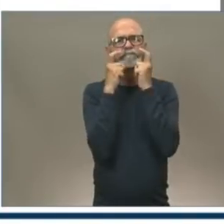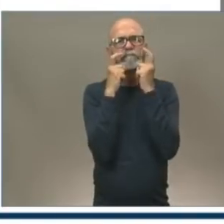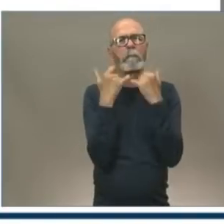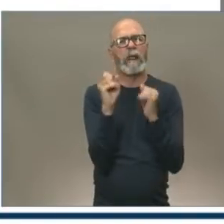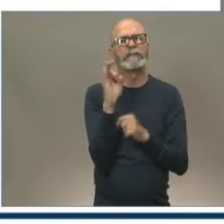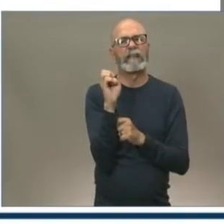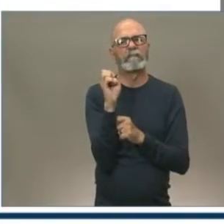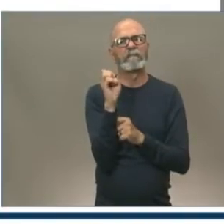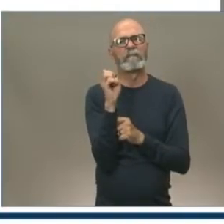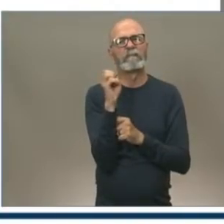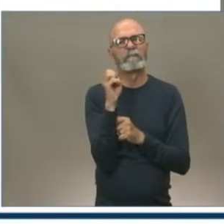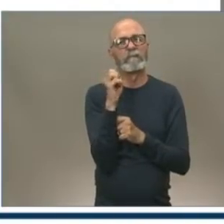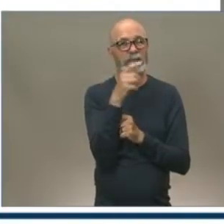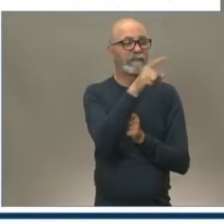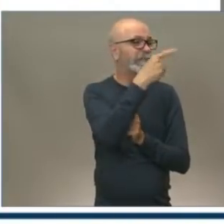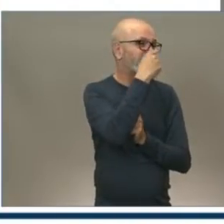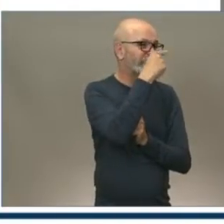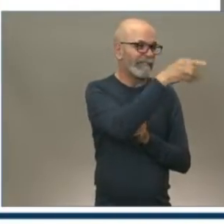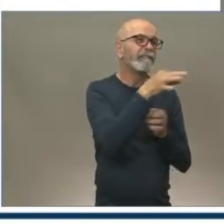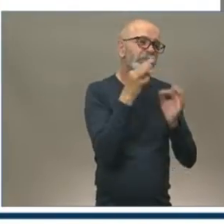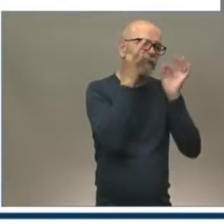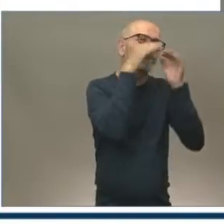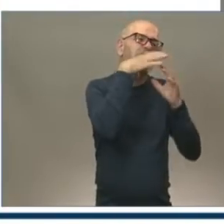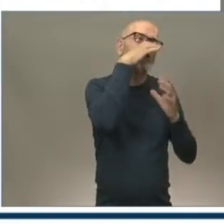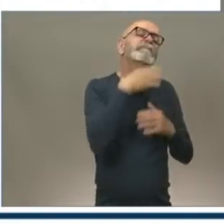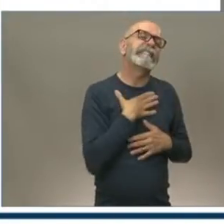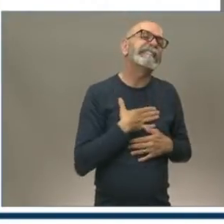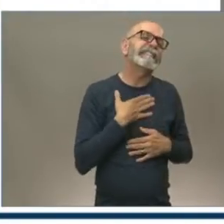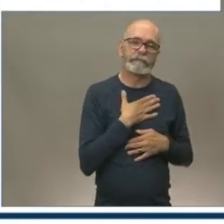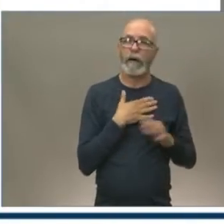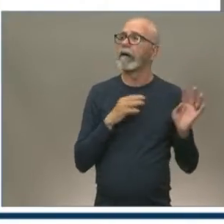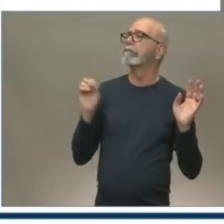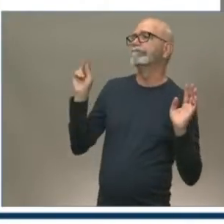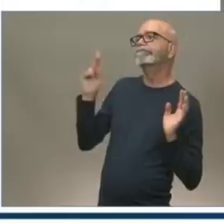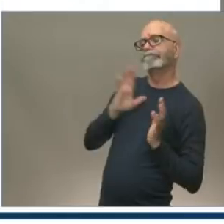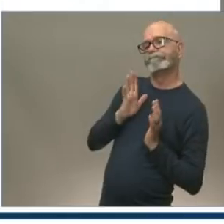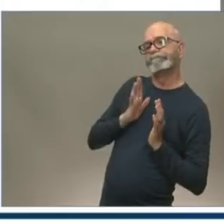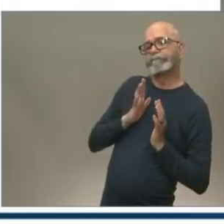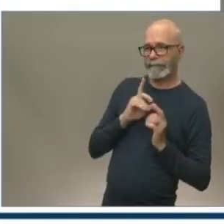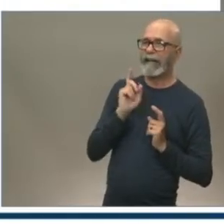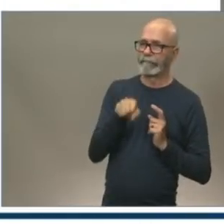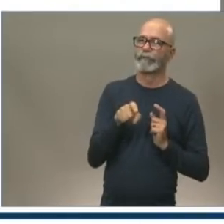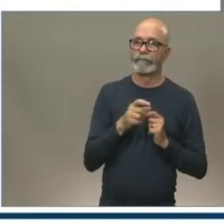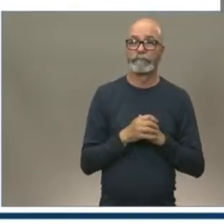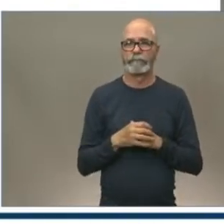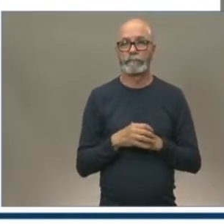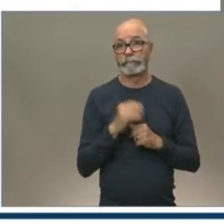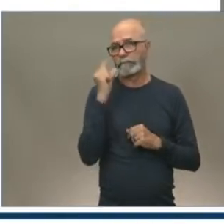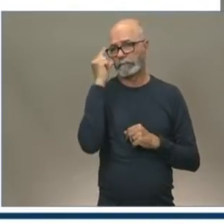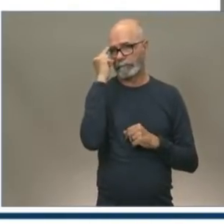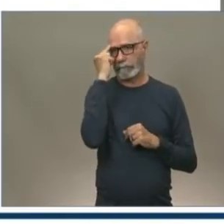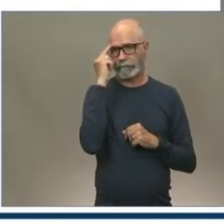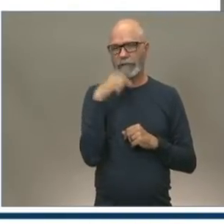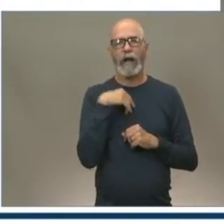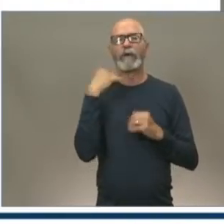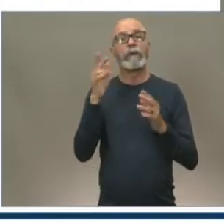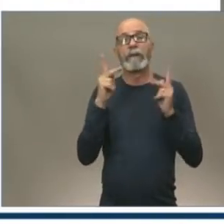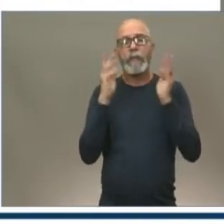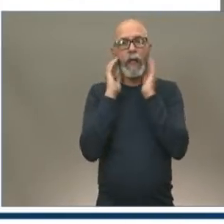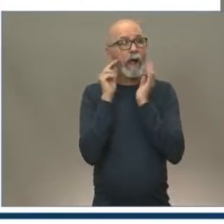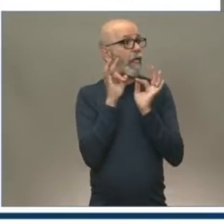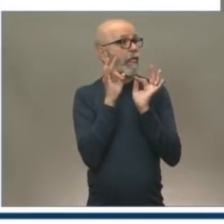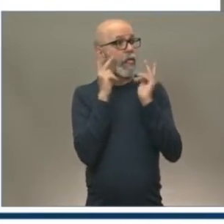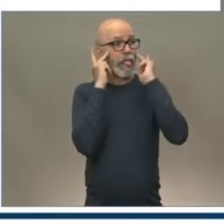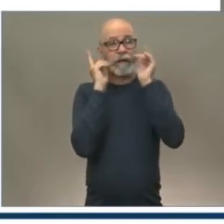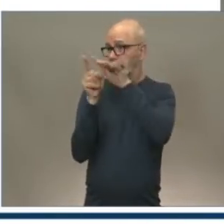mask. So in closing, I will say that while I do not want to create panic in anyone, we do need